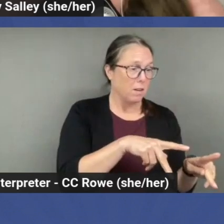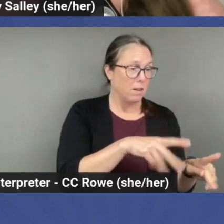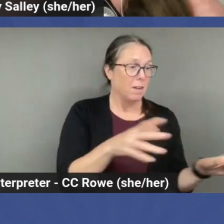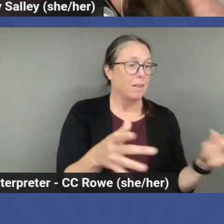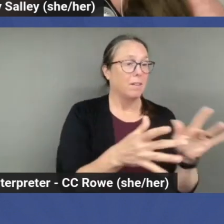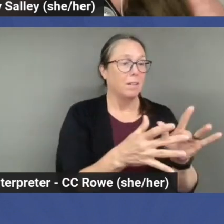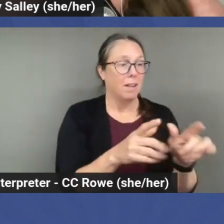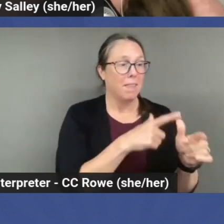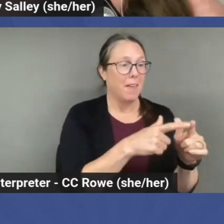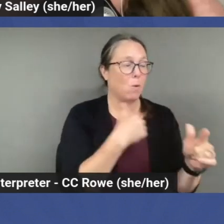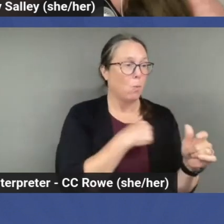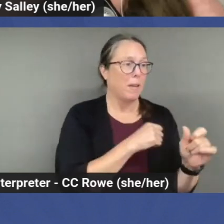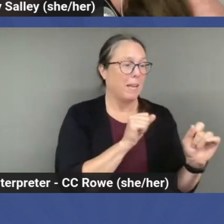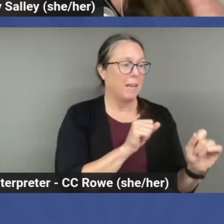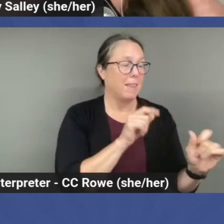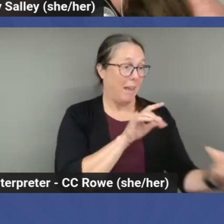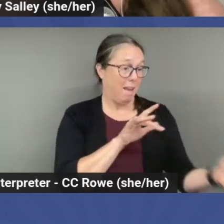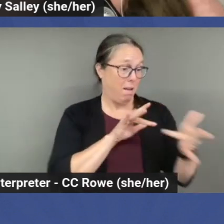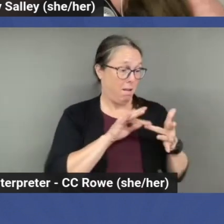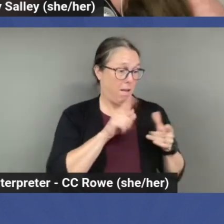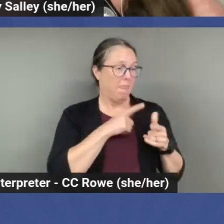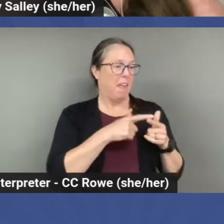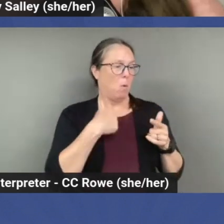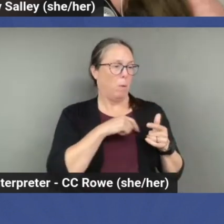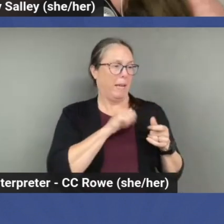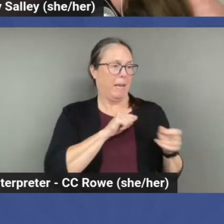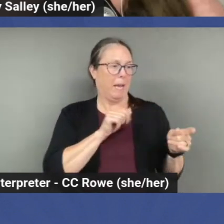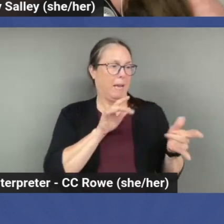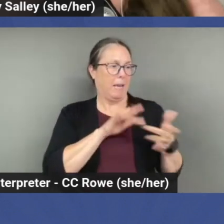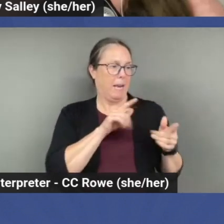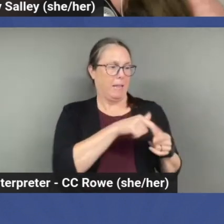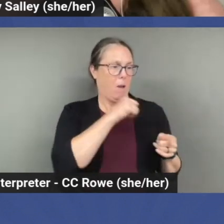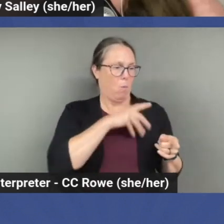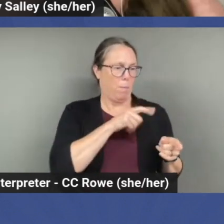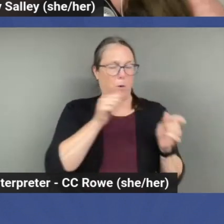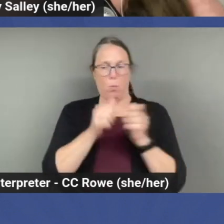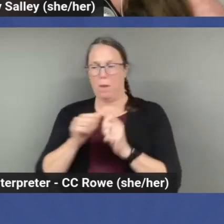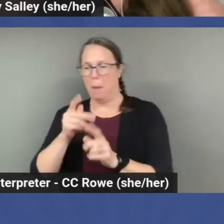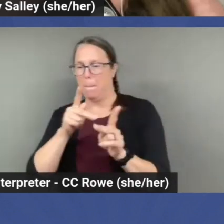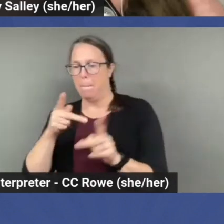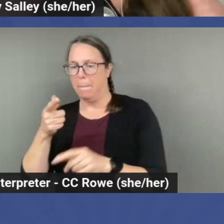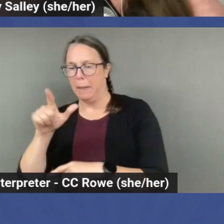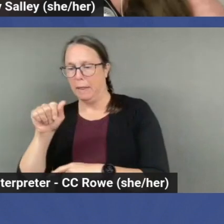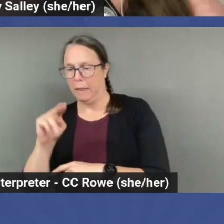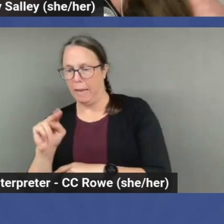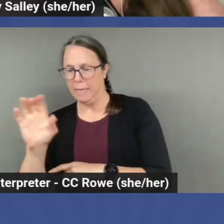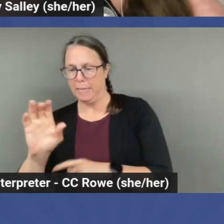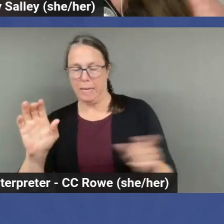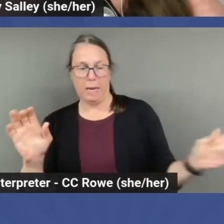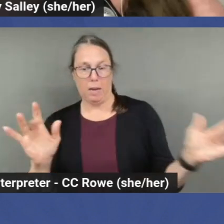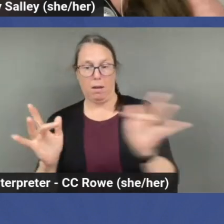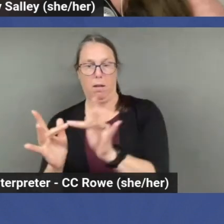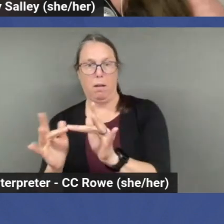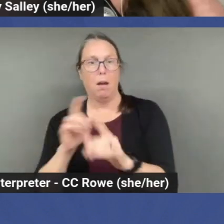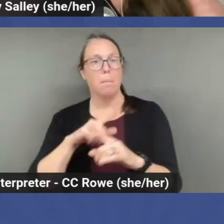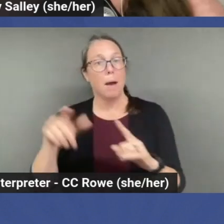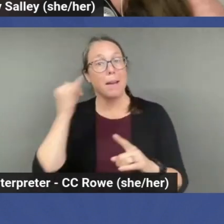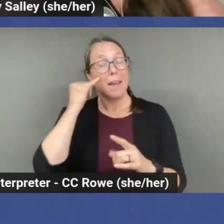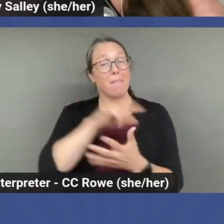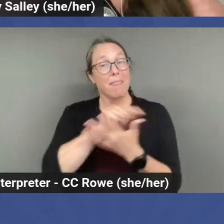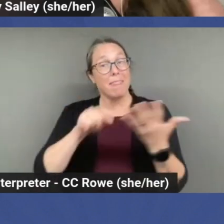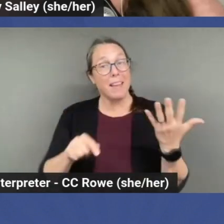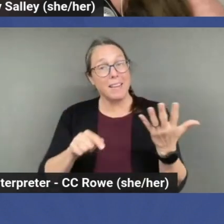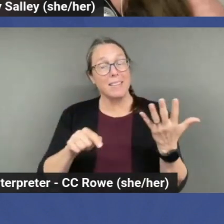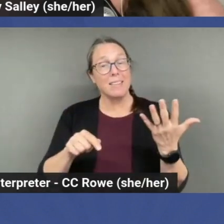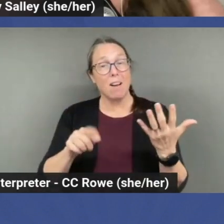C, like you can obtain the pills here. But imagine in the future if these like outdated laws are accepted,